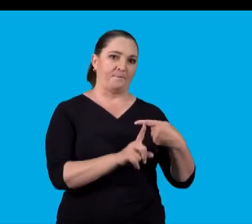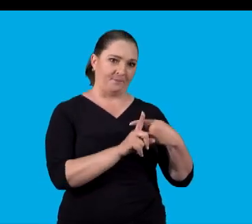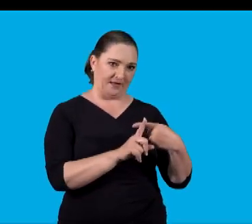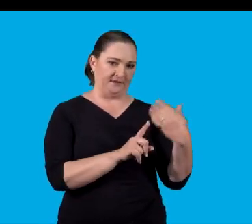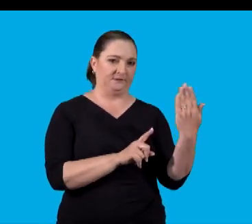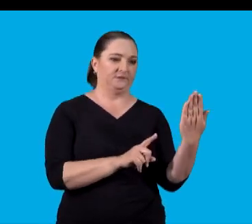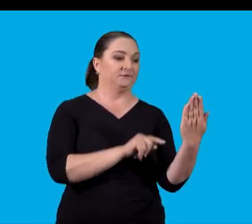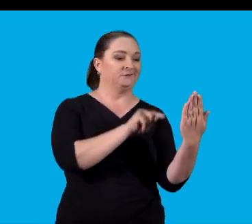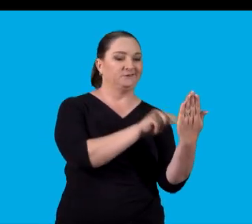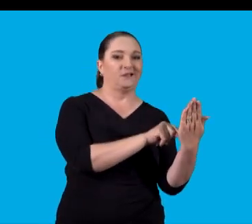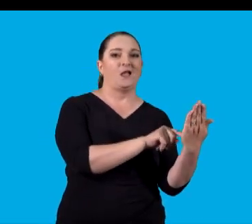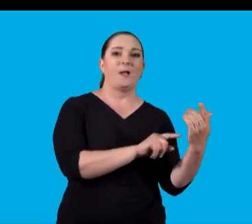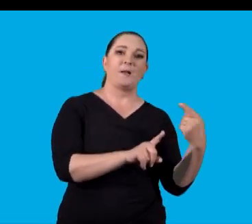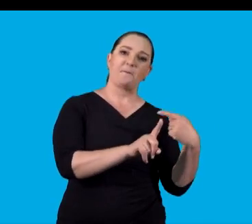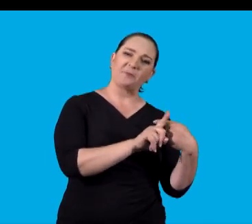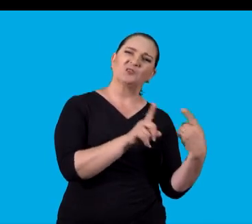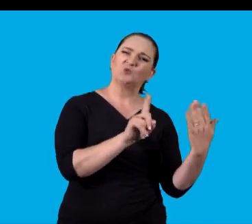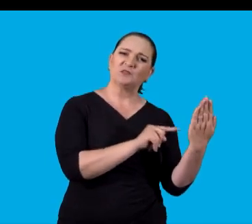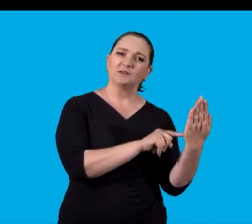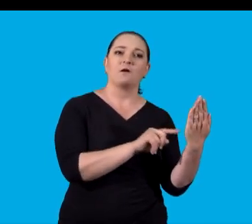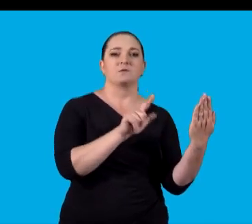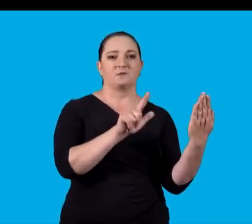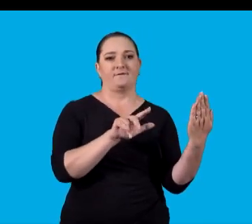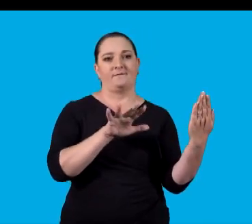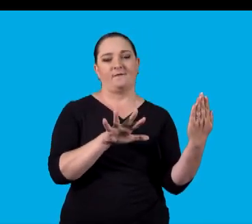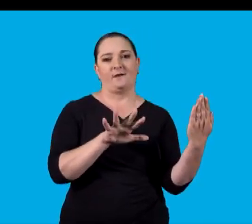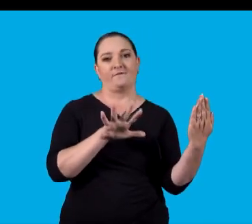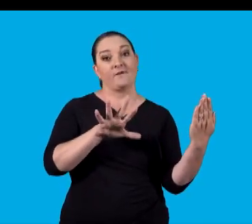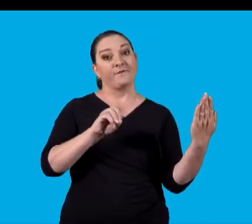going to say? I'm going to say plus. Plus what?